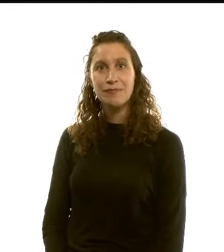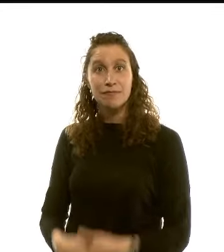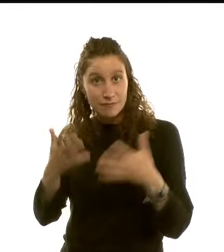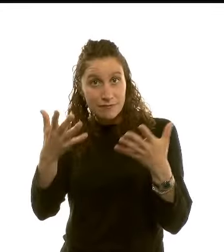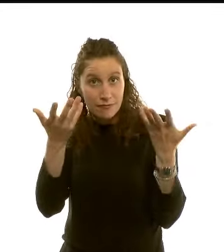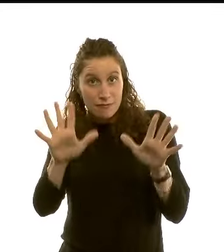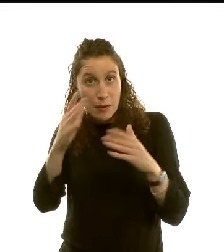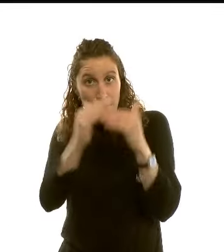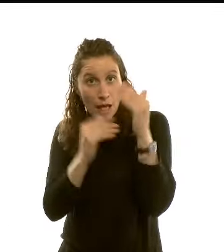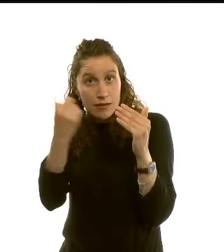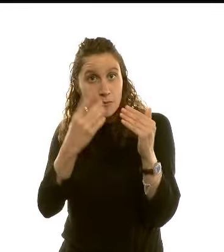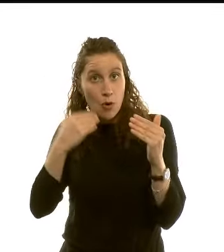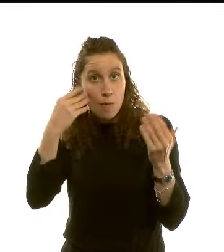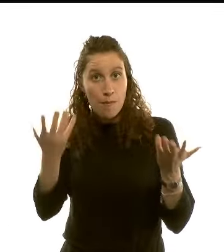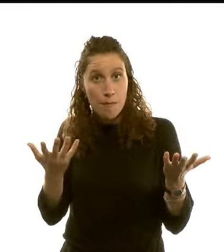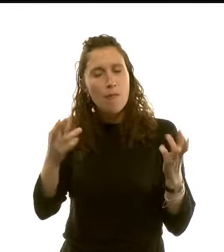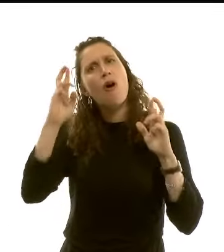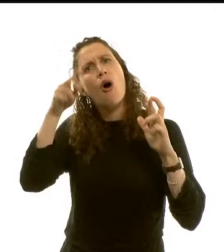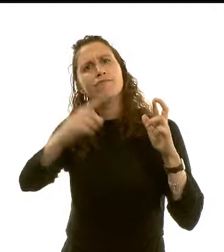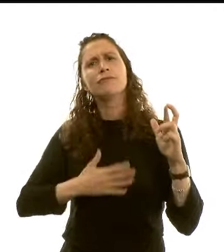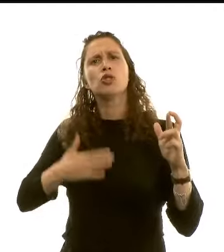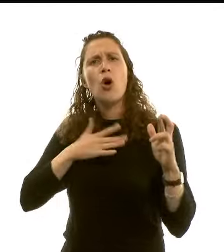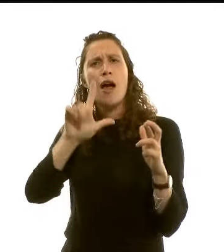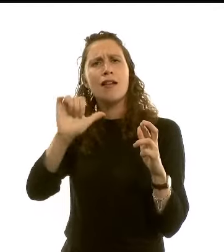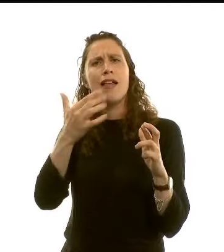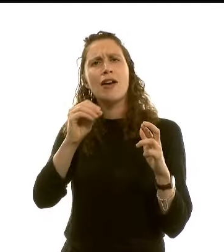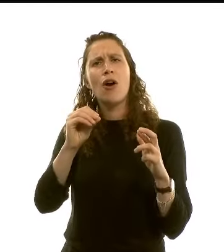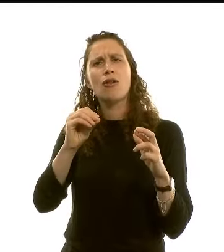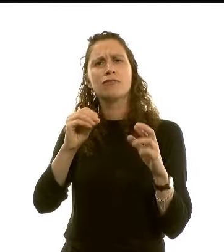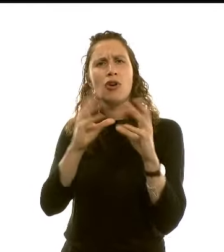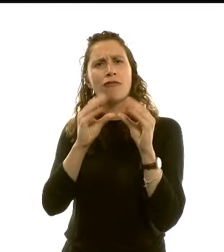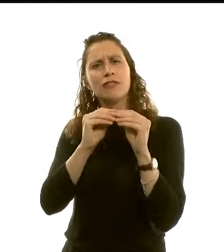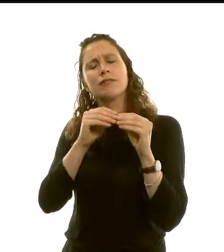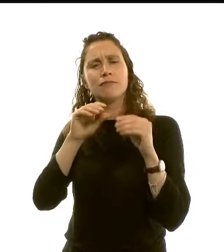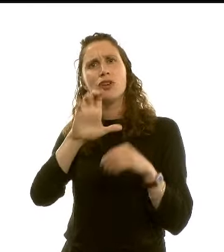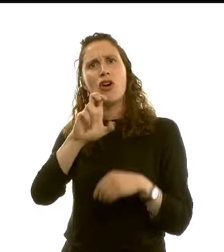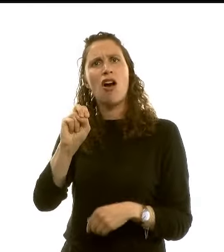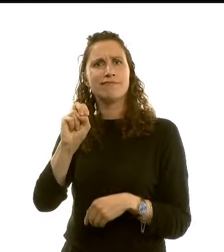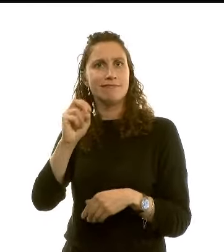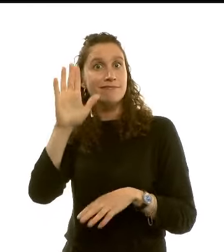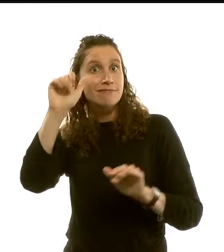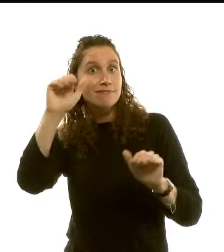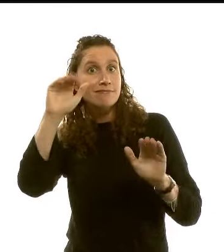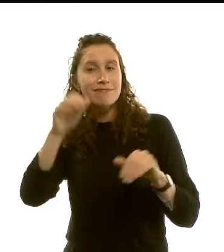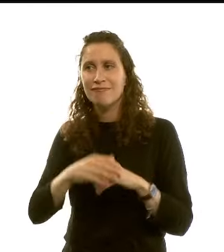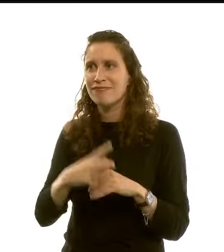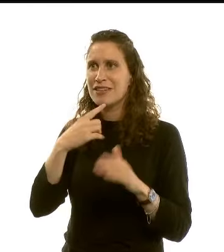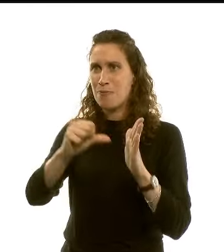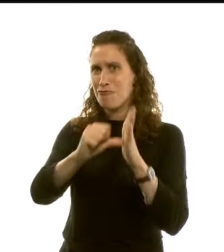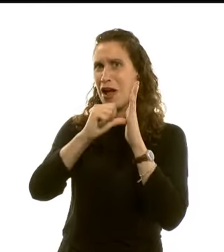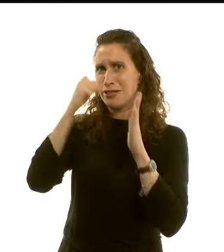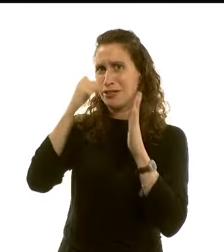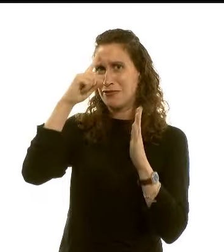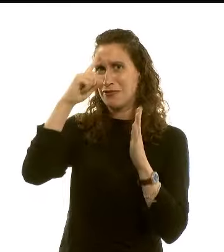to build something at home? We really hope you enjoyed LegoCon. Bye! It's pretty impressive for a first